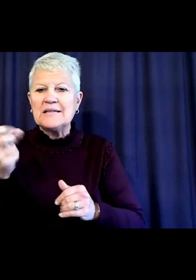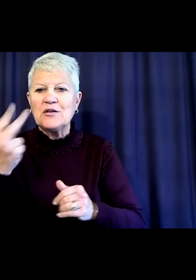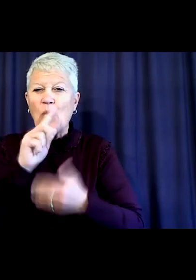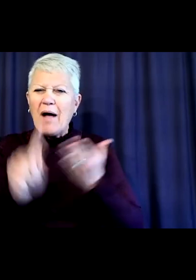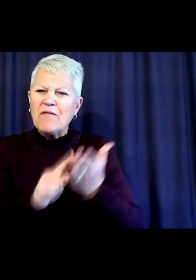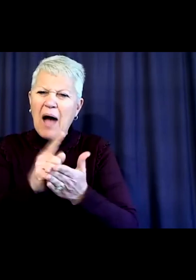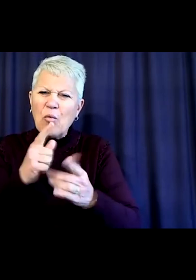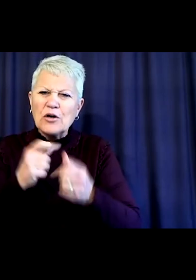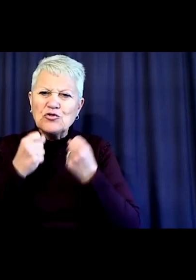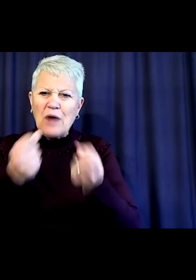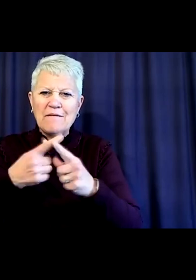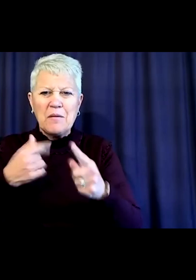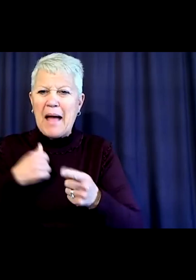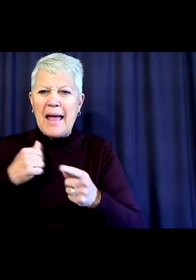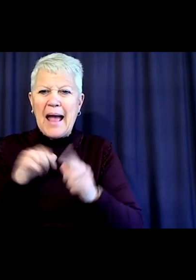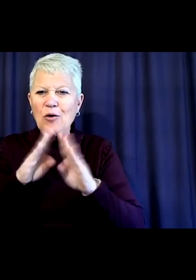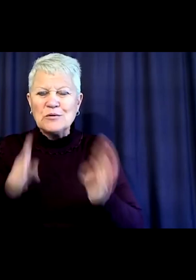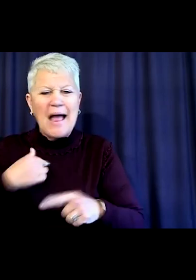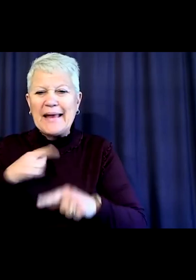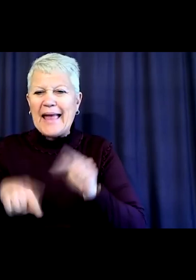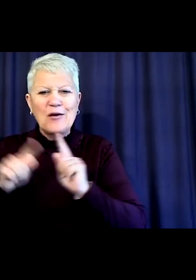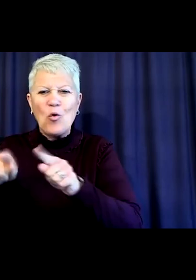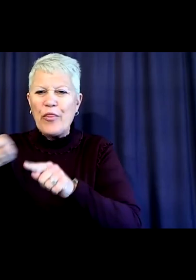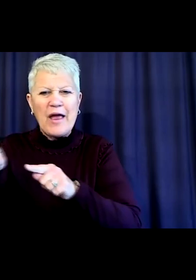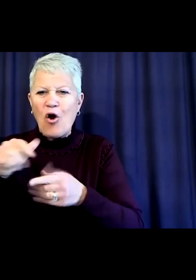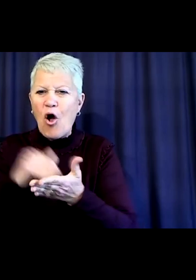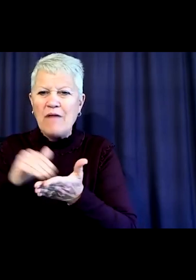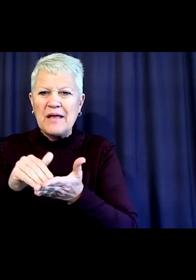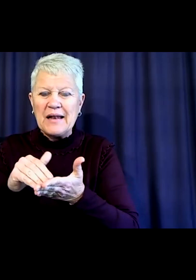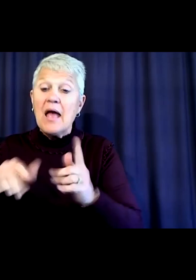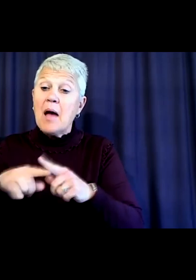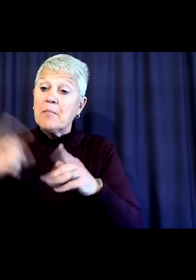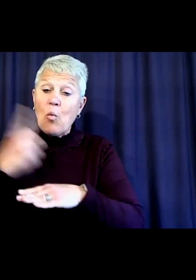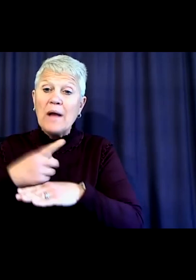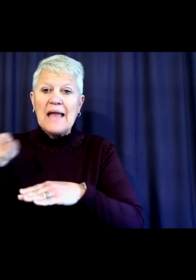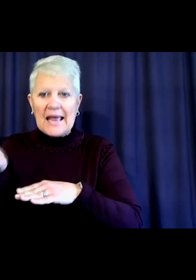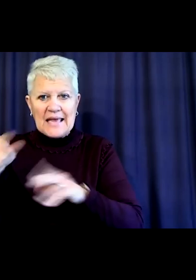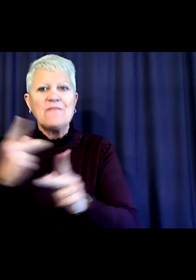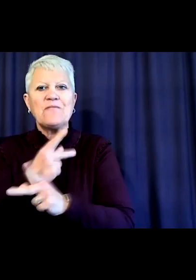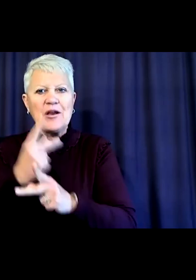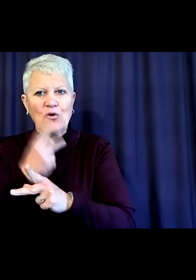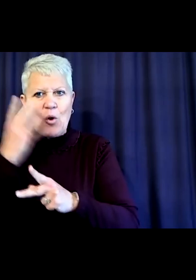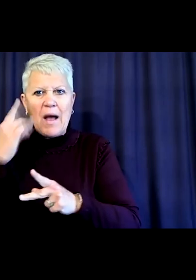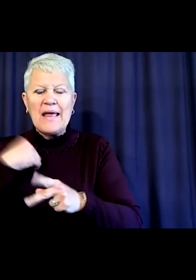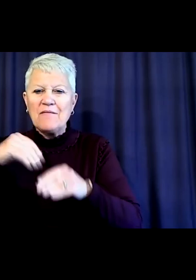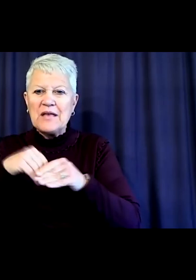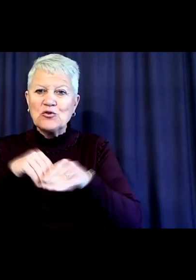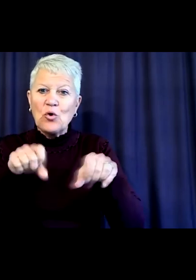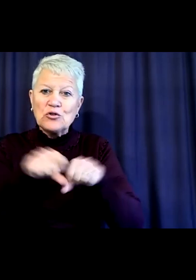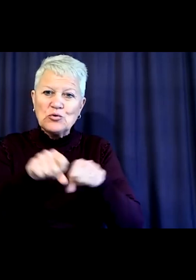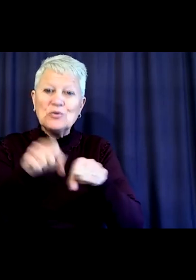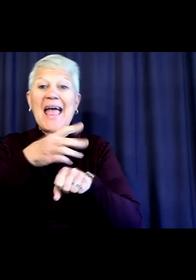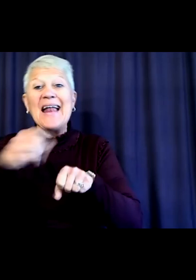So I can't go there often, but one day he figured out why there's indoor shoes and outdoor